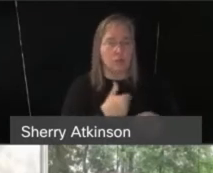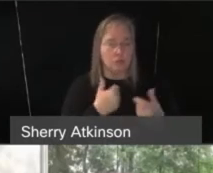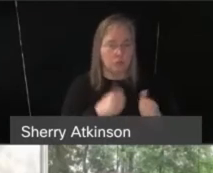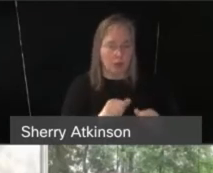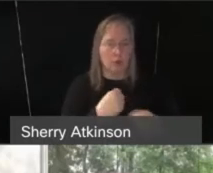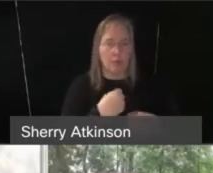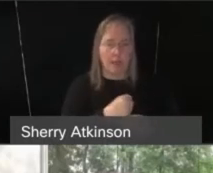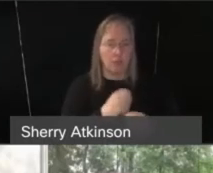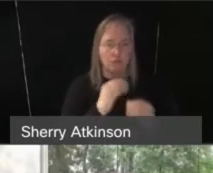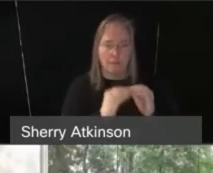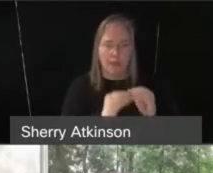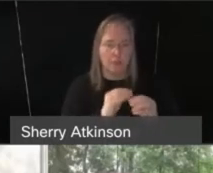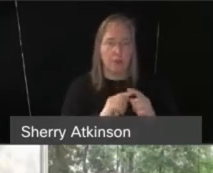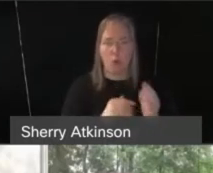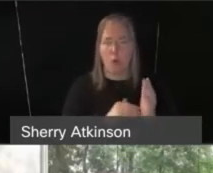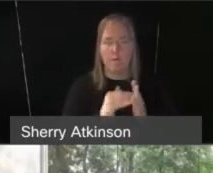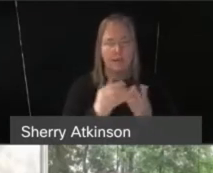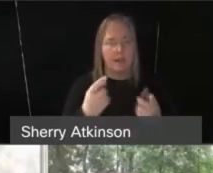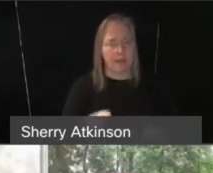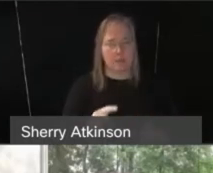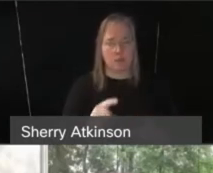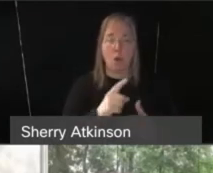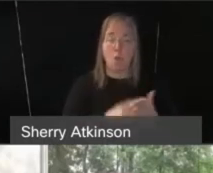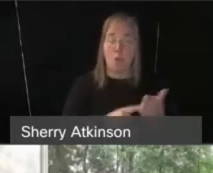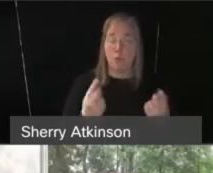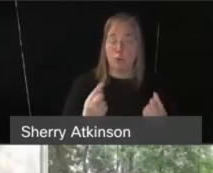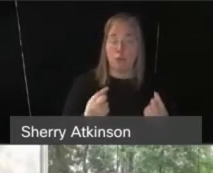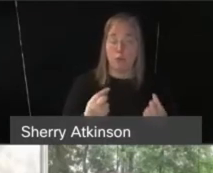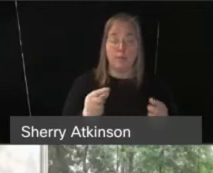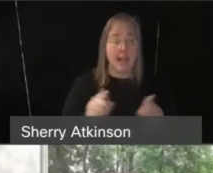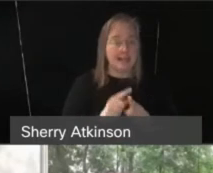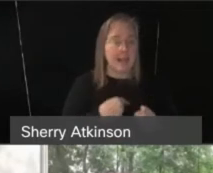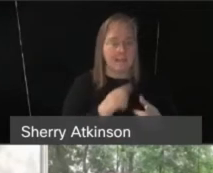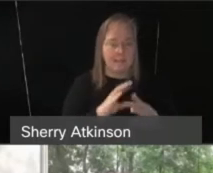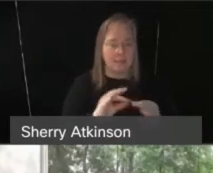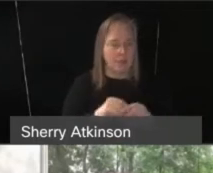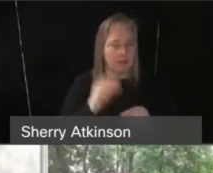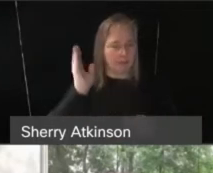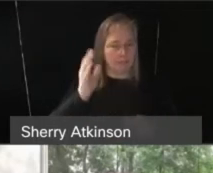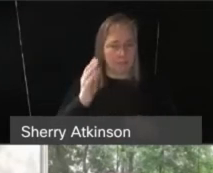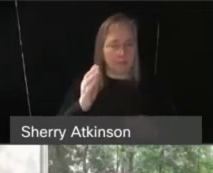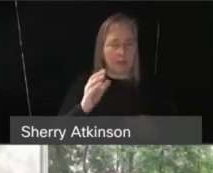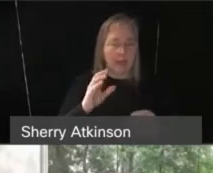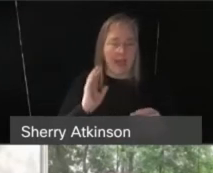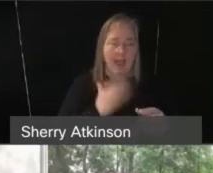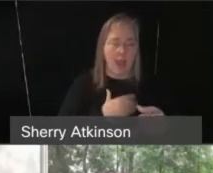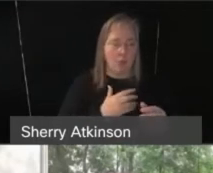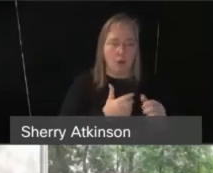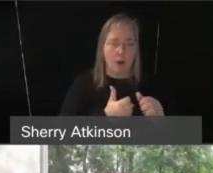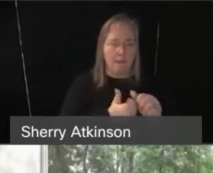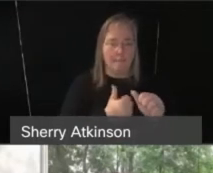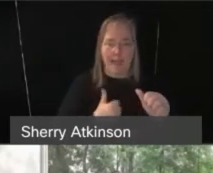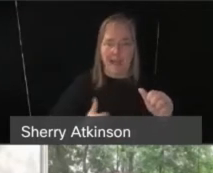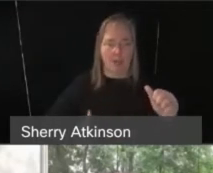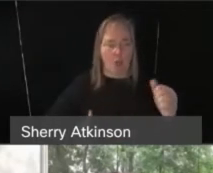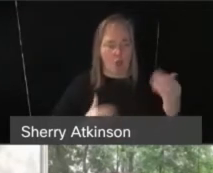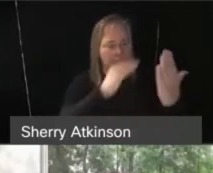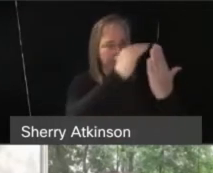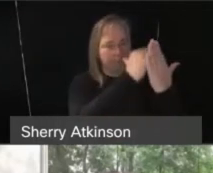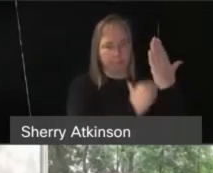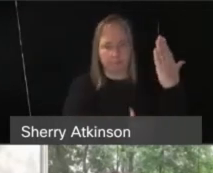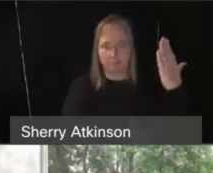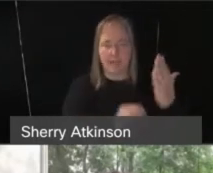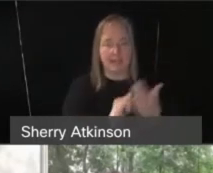But oftentimes, what we do, as I mentioned in my presentation, like, in our backlog is such a significant backlog at this point.